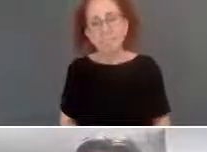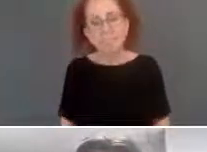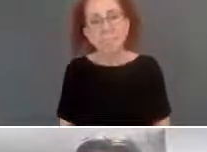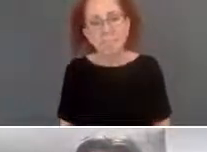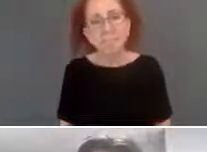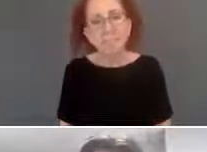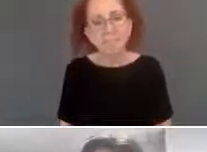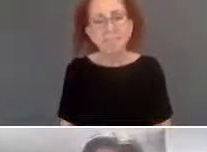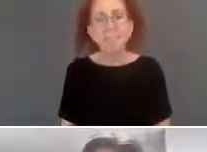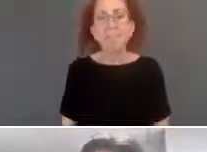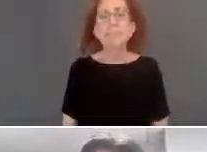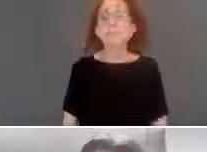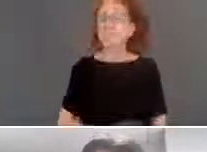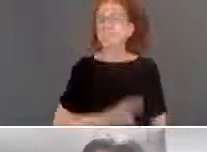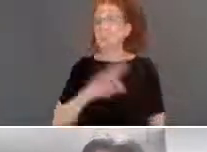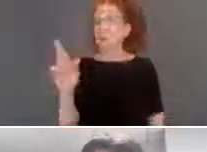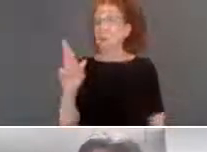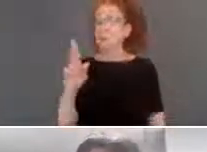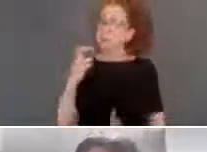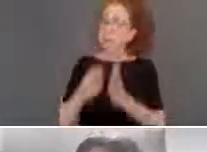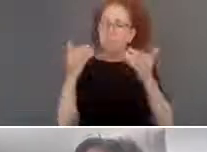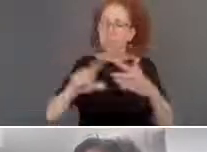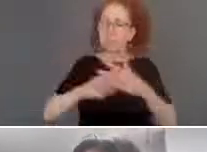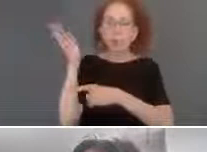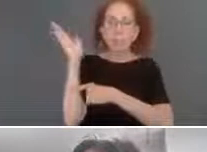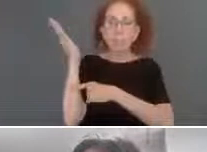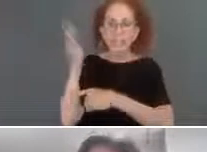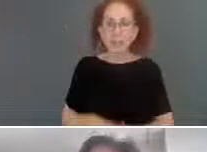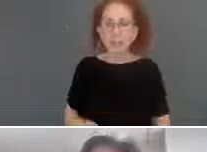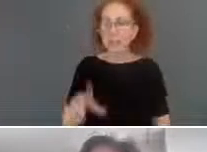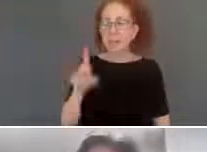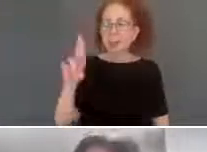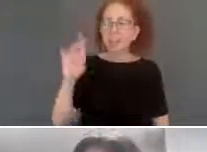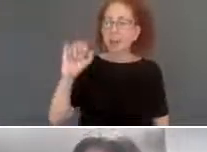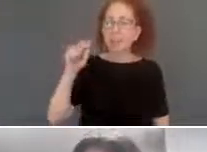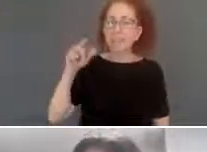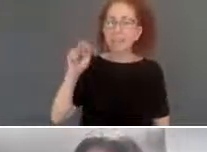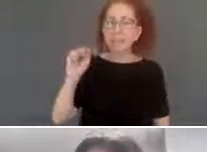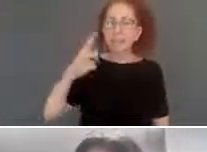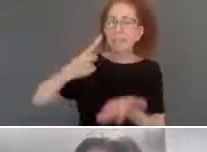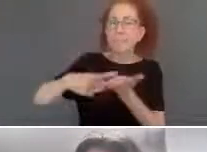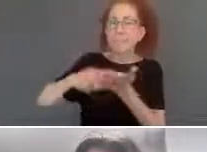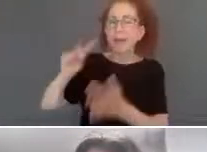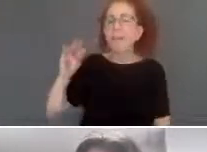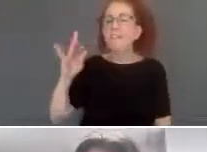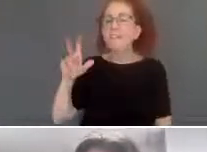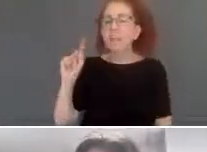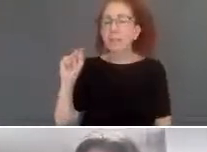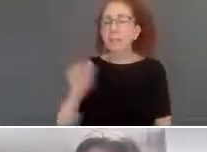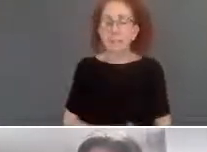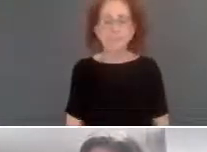So without further ado, we can jump into the presentation from Dr. Epstein on the variants.